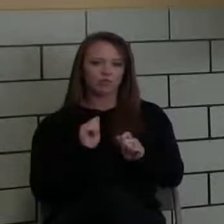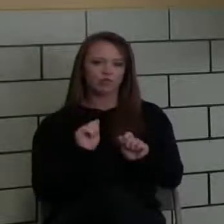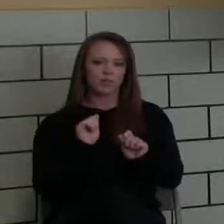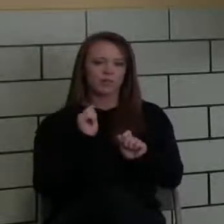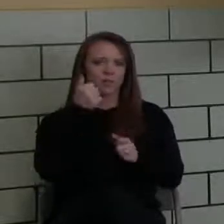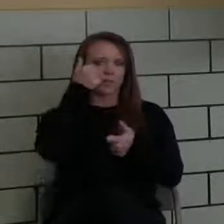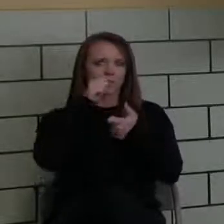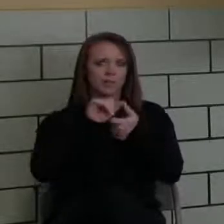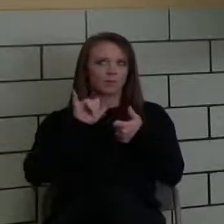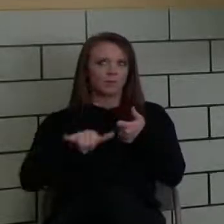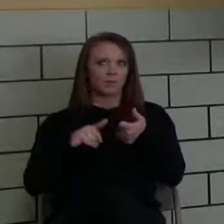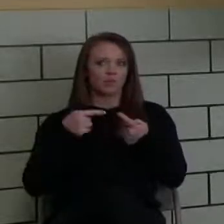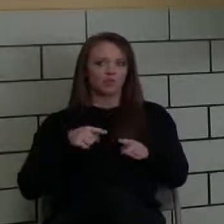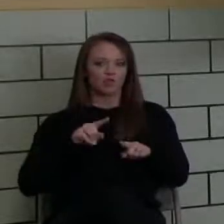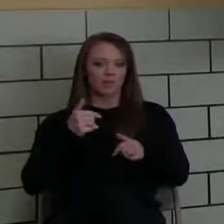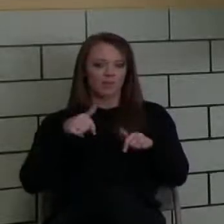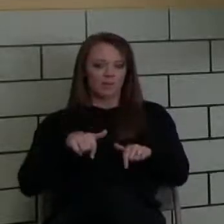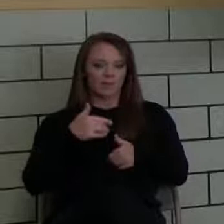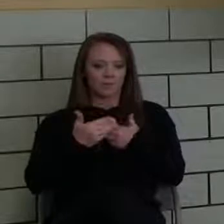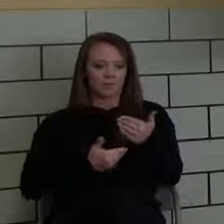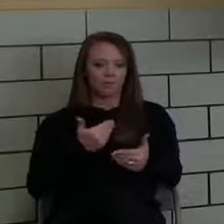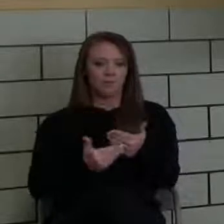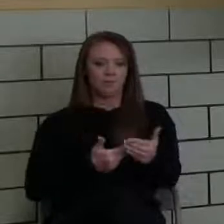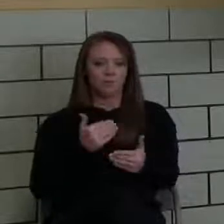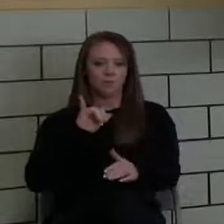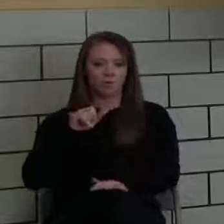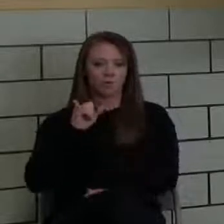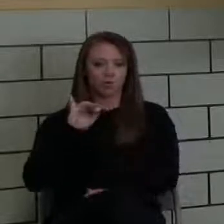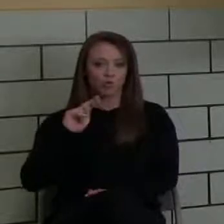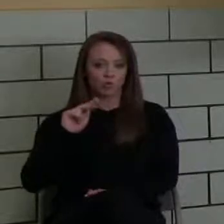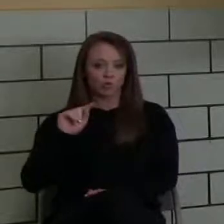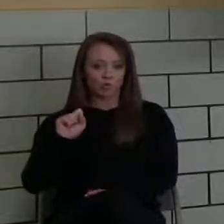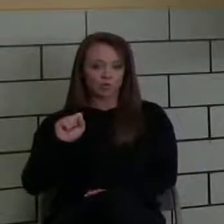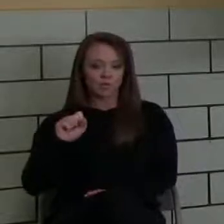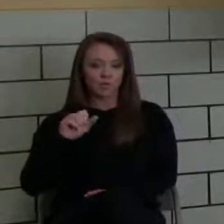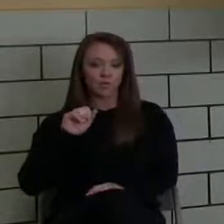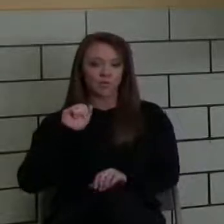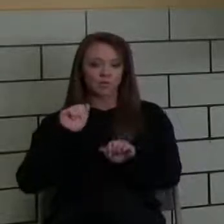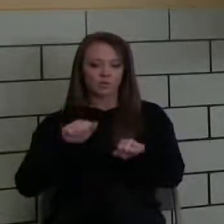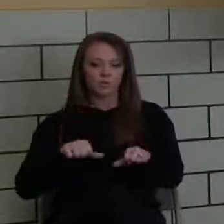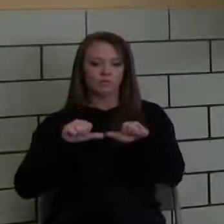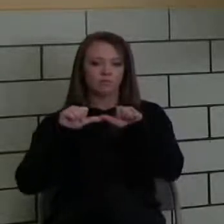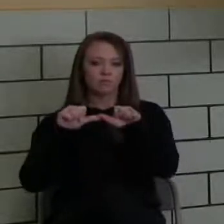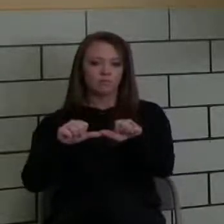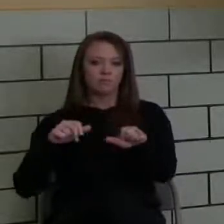joints are in a way that it actually makes it easier for us to maintain the pedestrian traffic